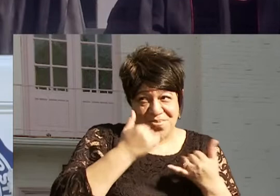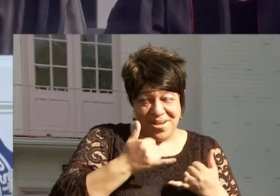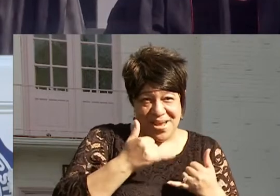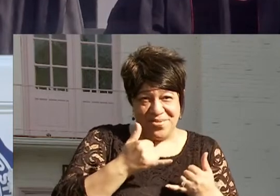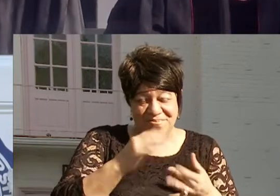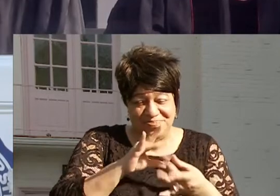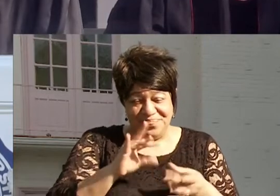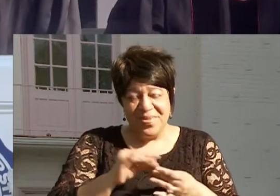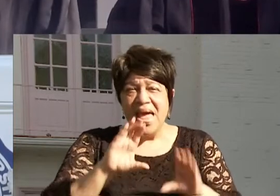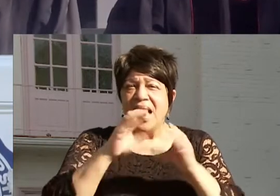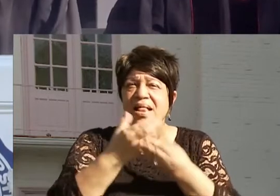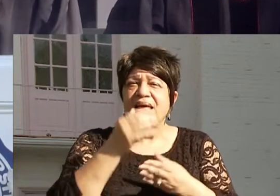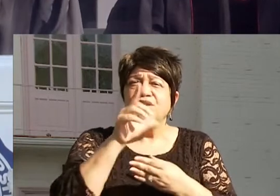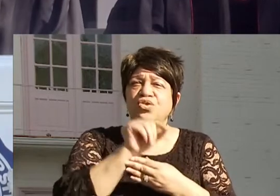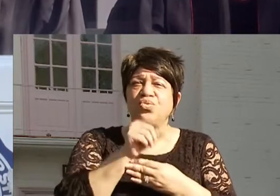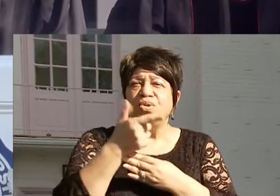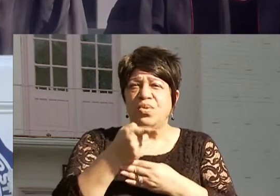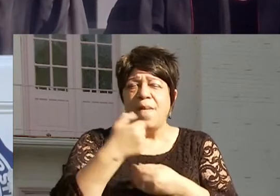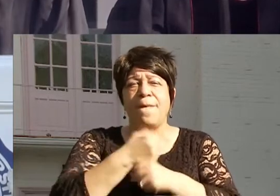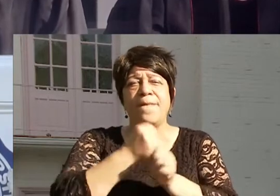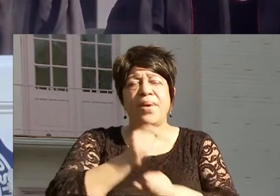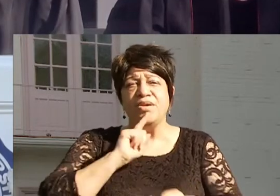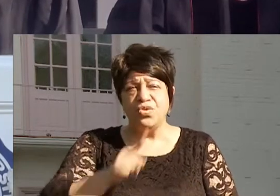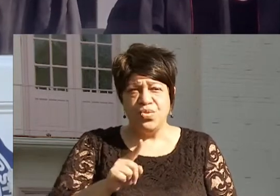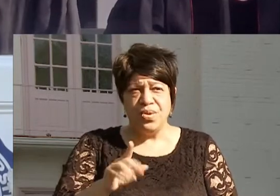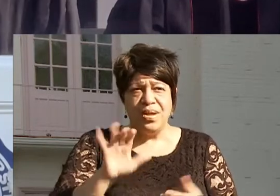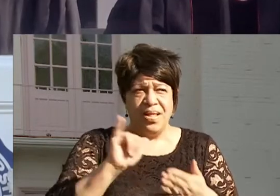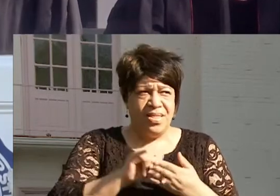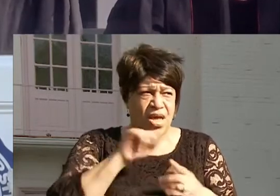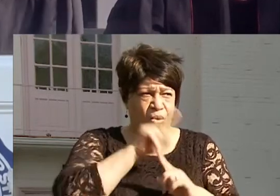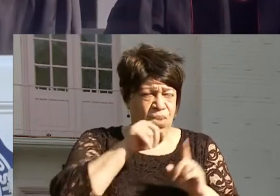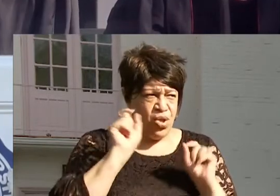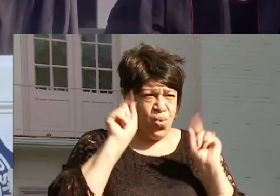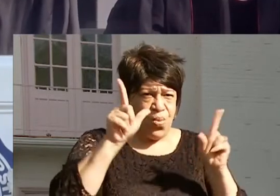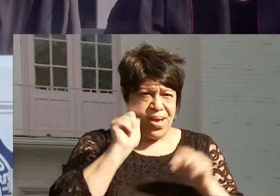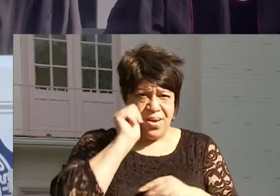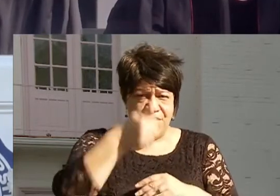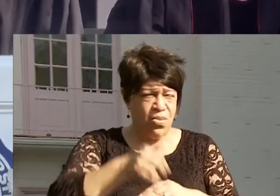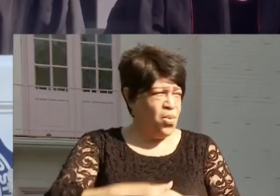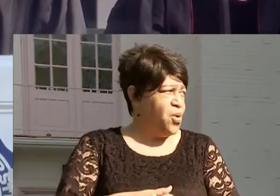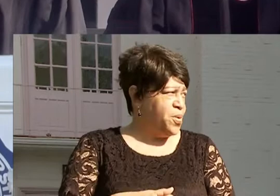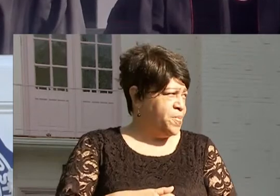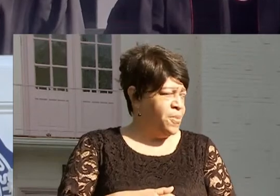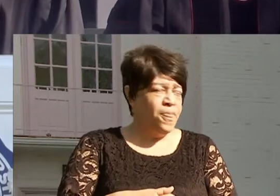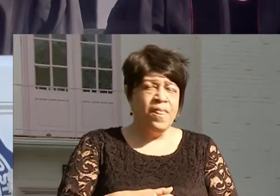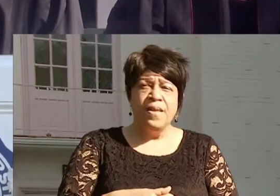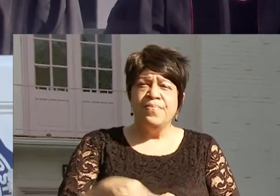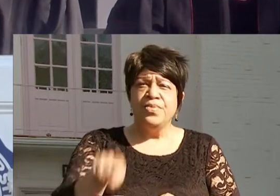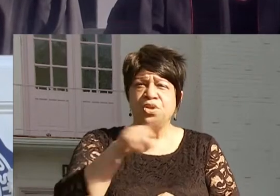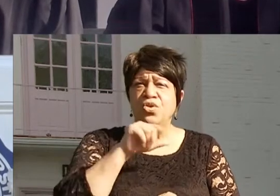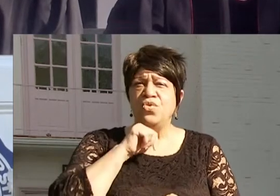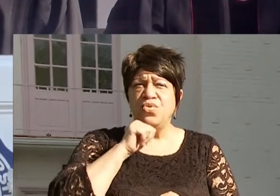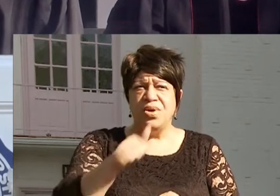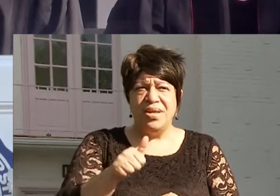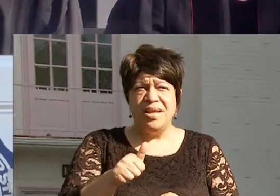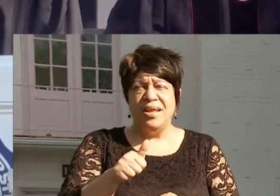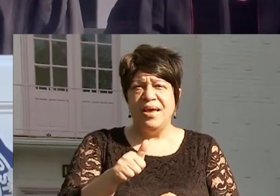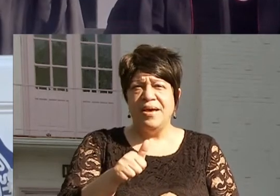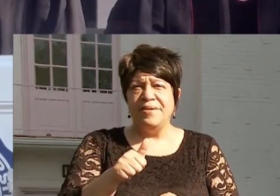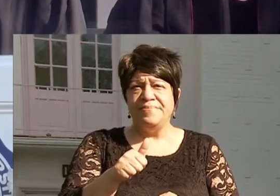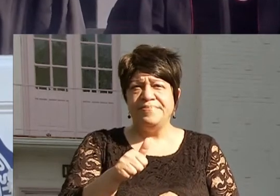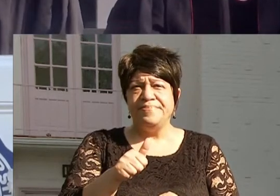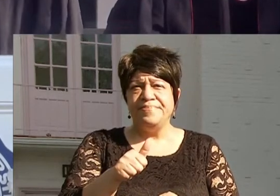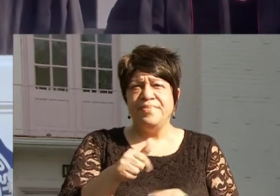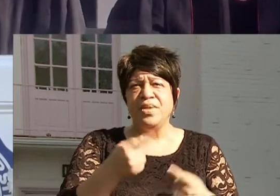Class of 2021, make certain that when you wake up tomorrow, you are not taking steps in